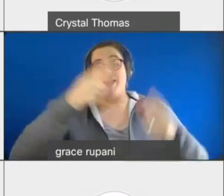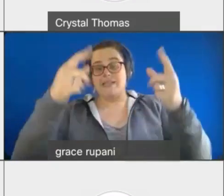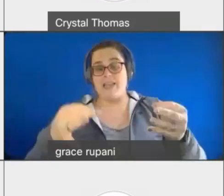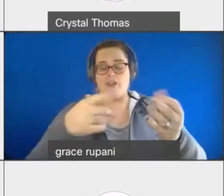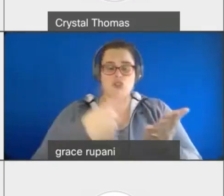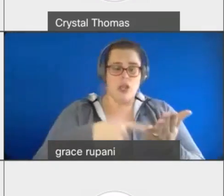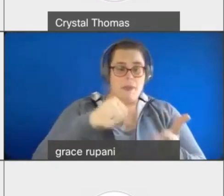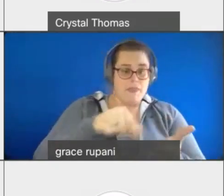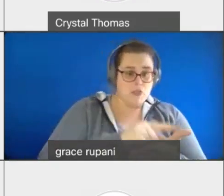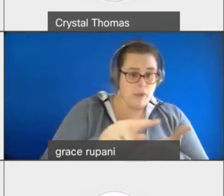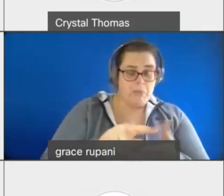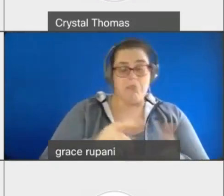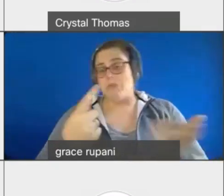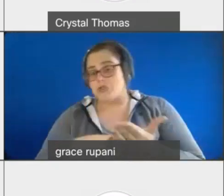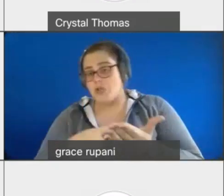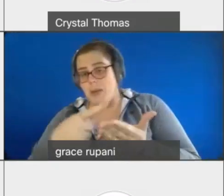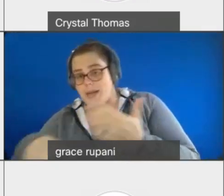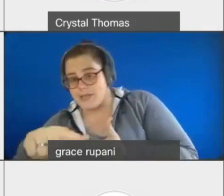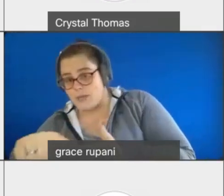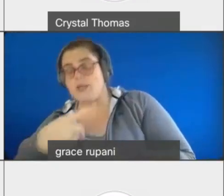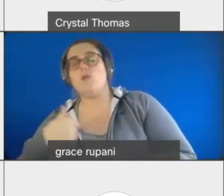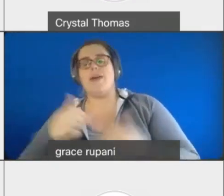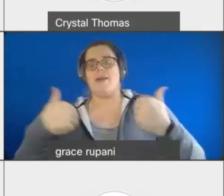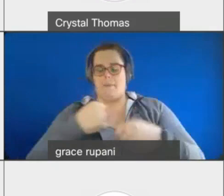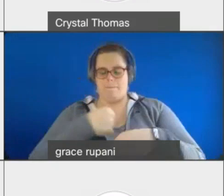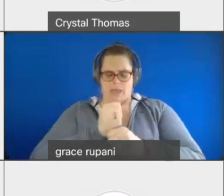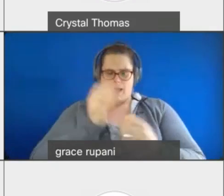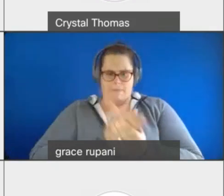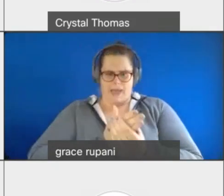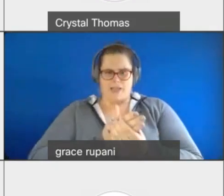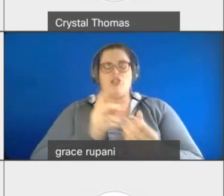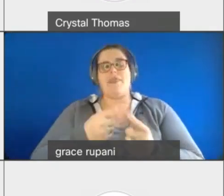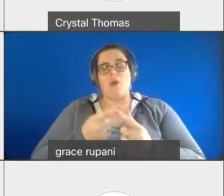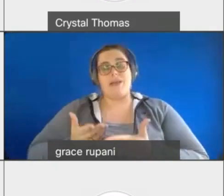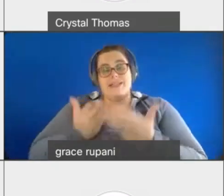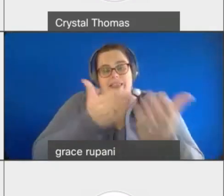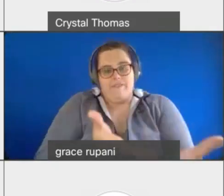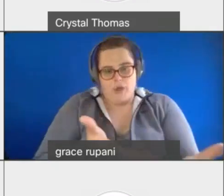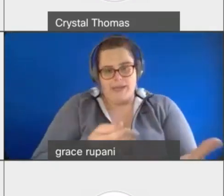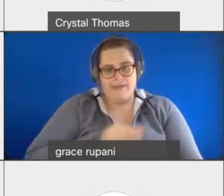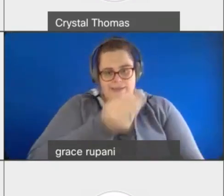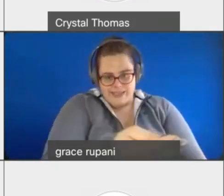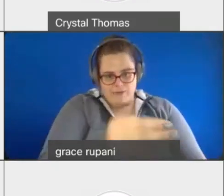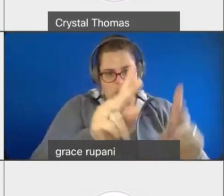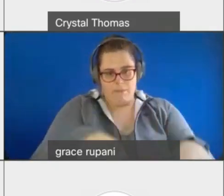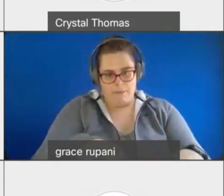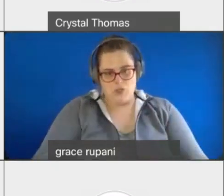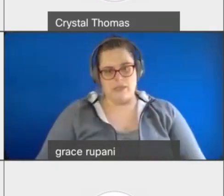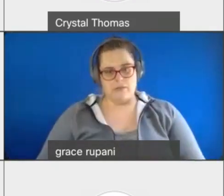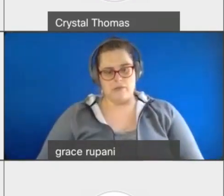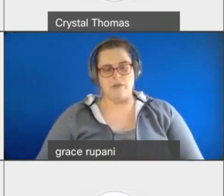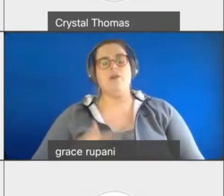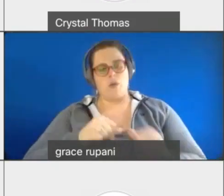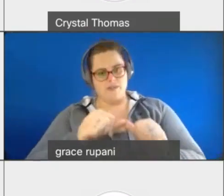the packages together and we actually deliver it to the people. So that's the way that we've been actually able to stay in contact with